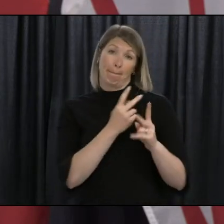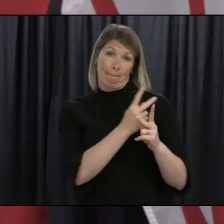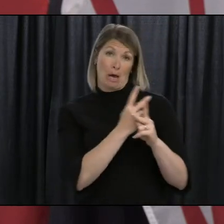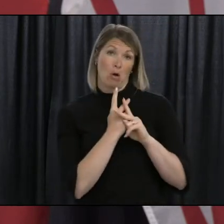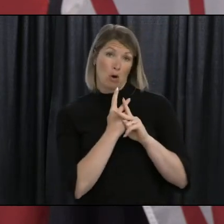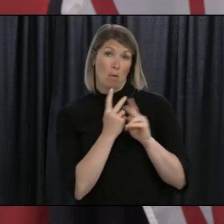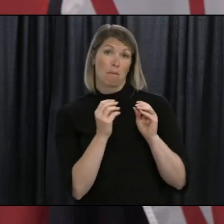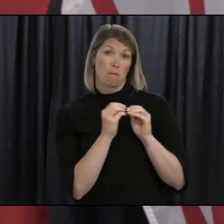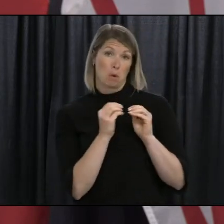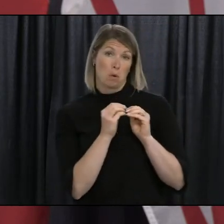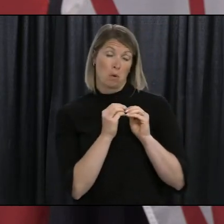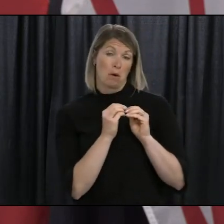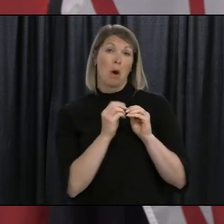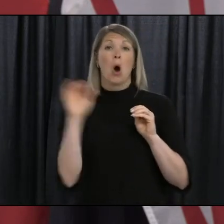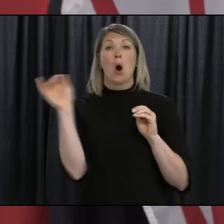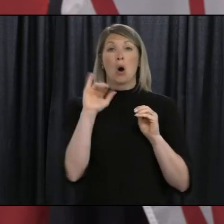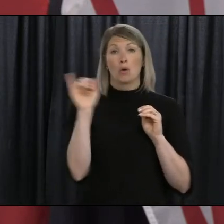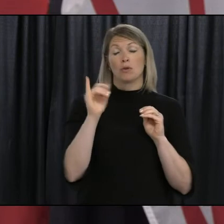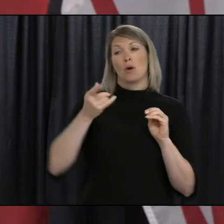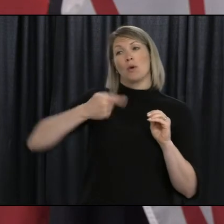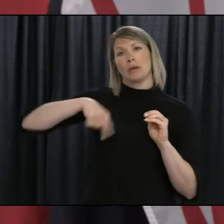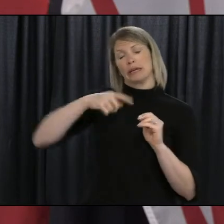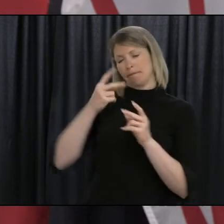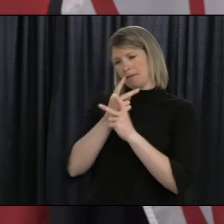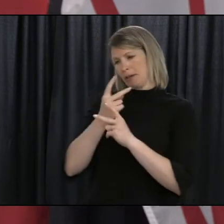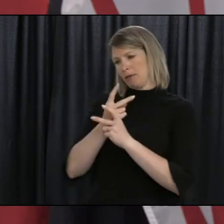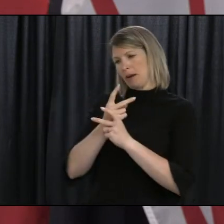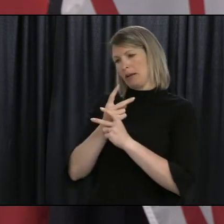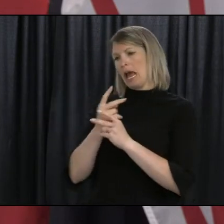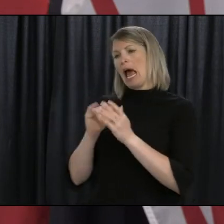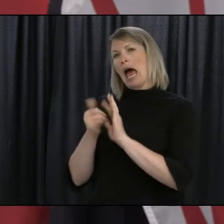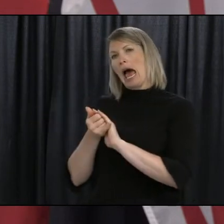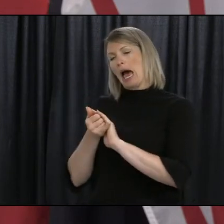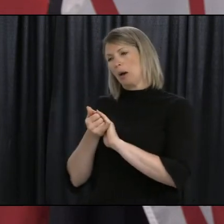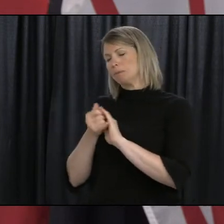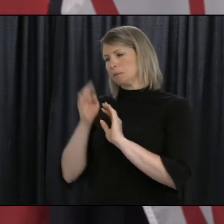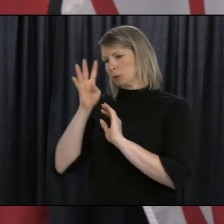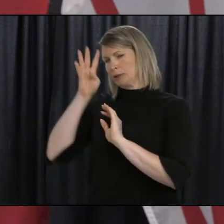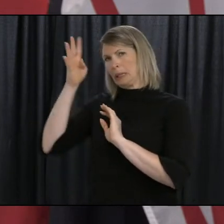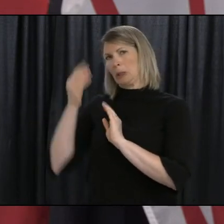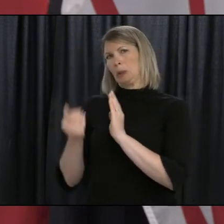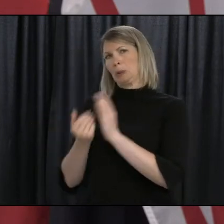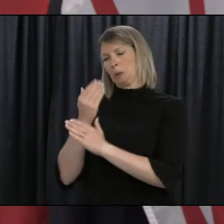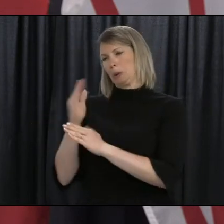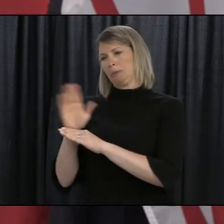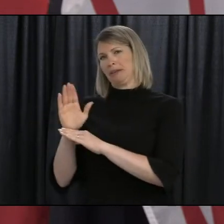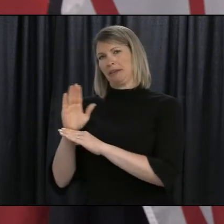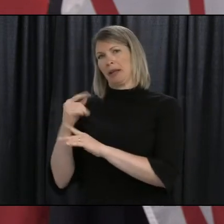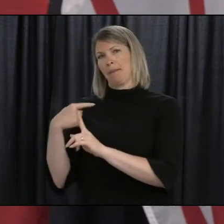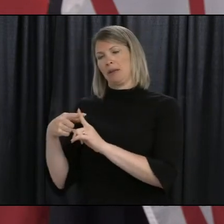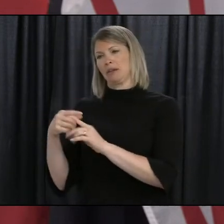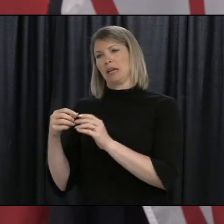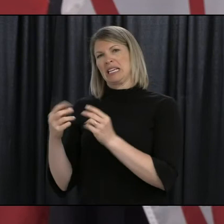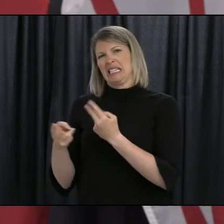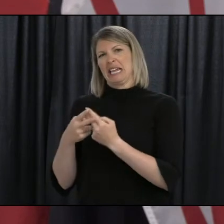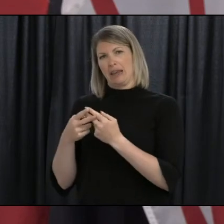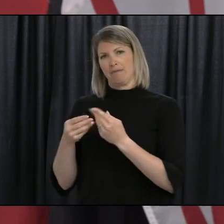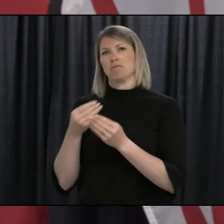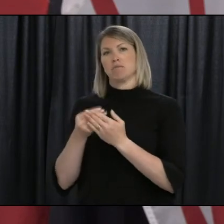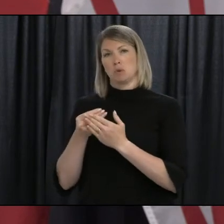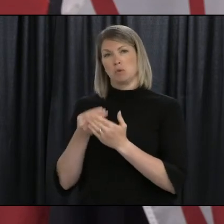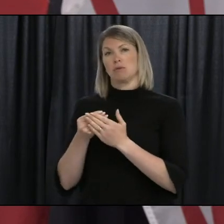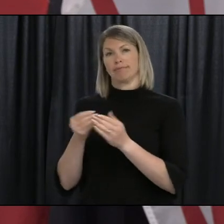focus heavily on new ways of doing business to reduce expenses and to find efficiencies. We need to